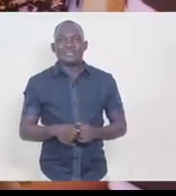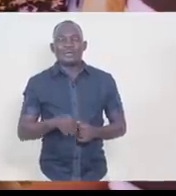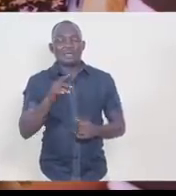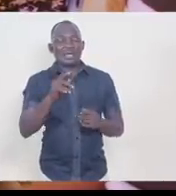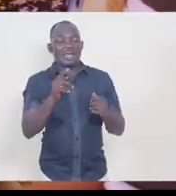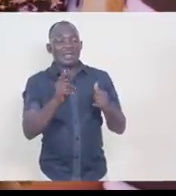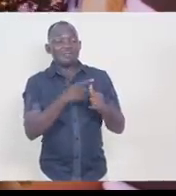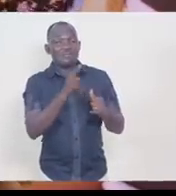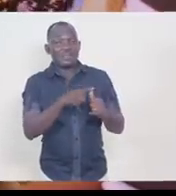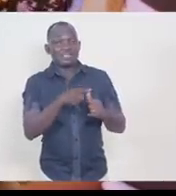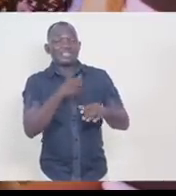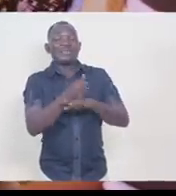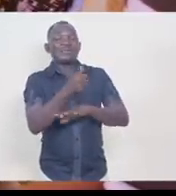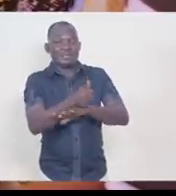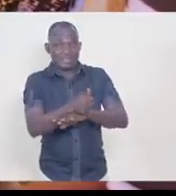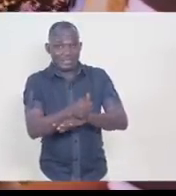first charge